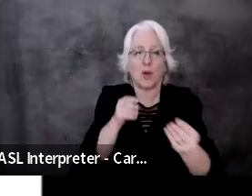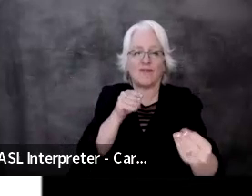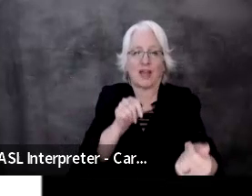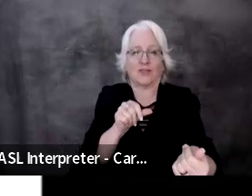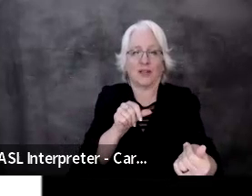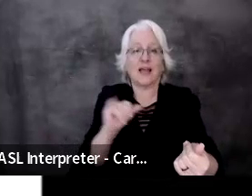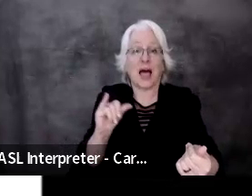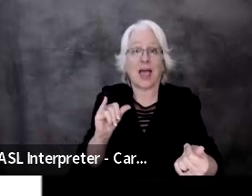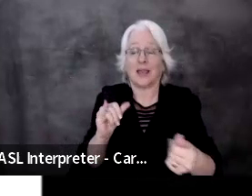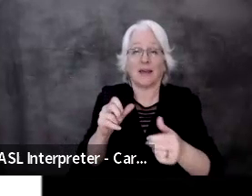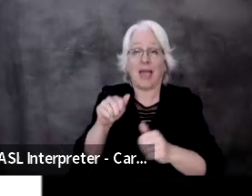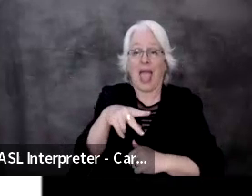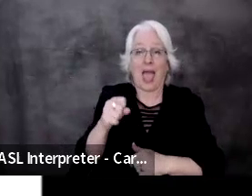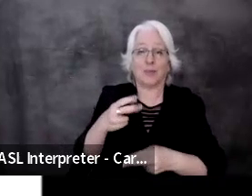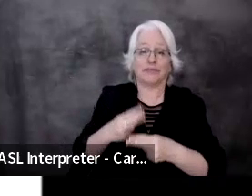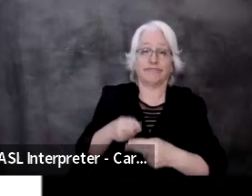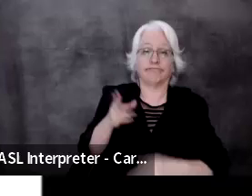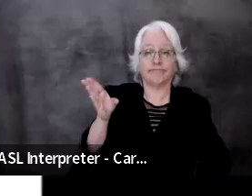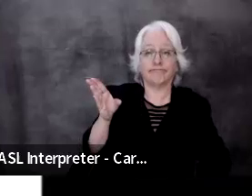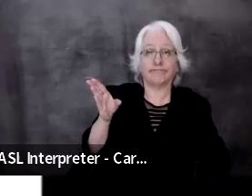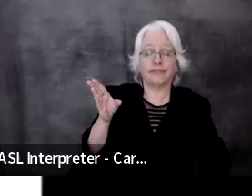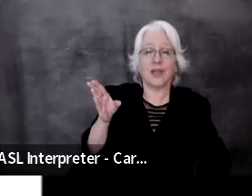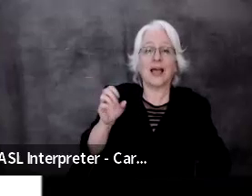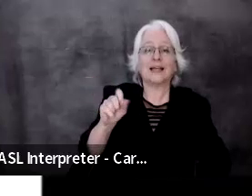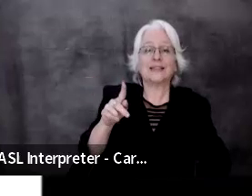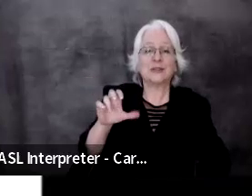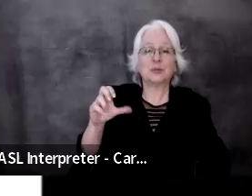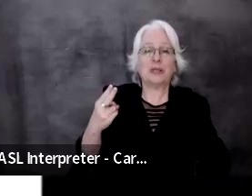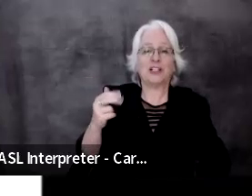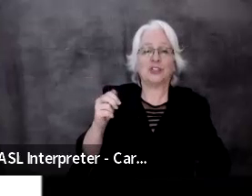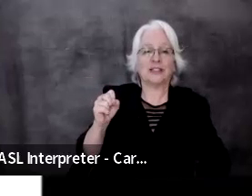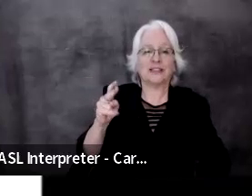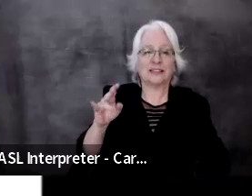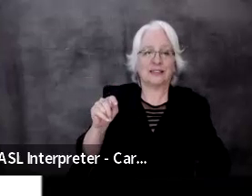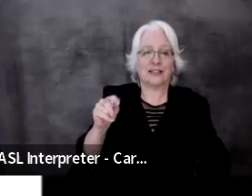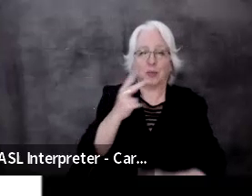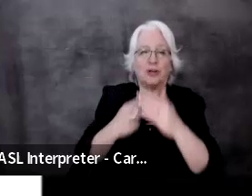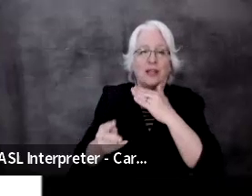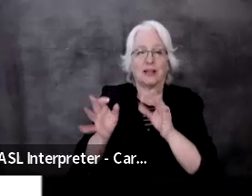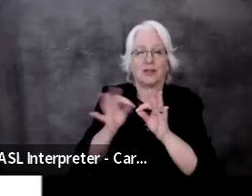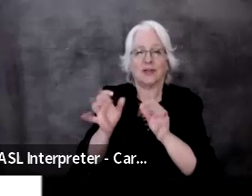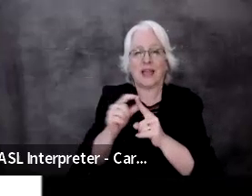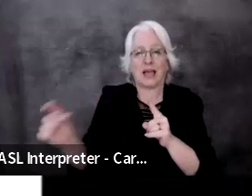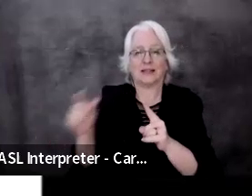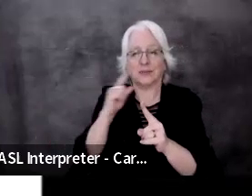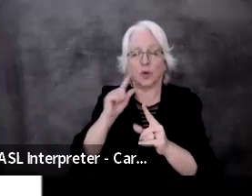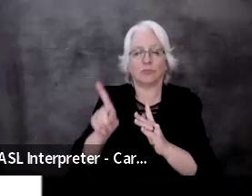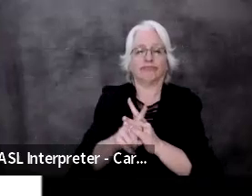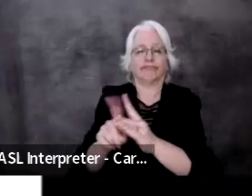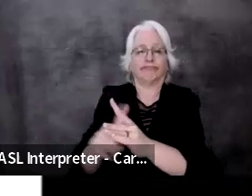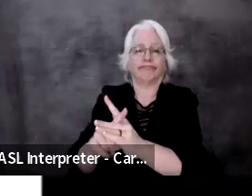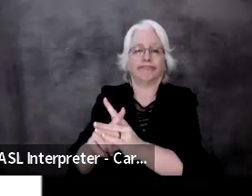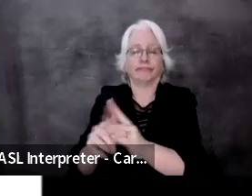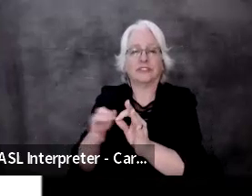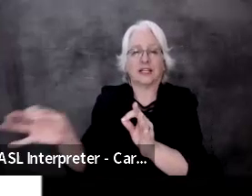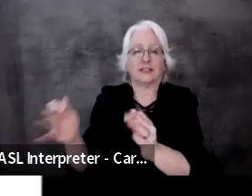speech assistance in regard to predictive text to assisting in forming sentences, real-time